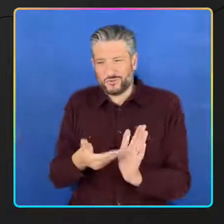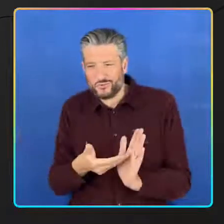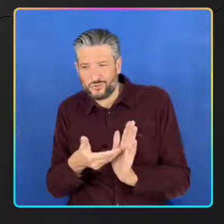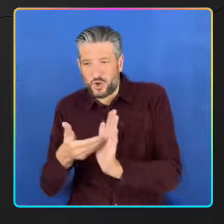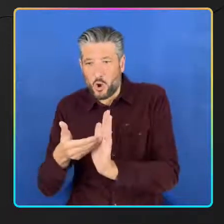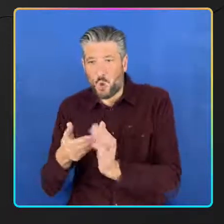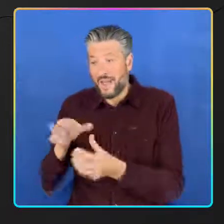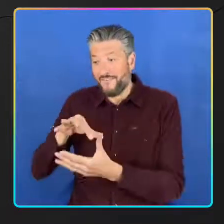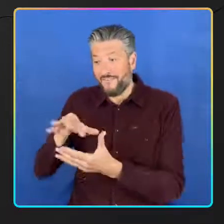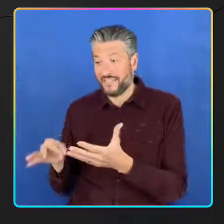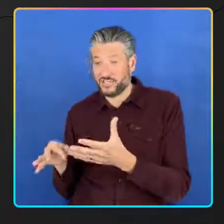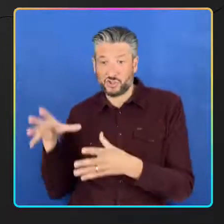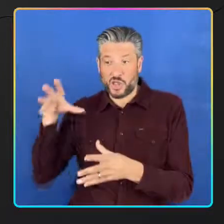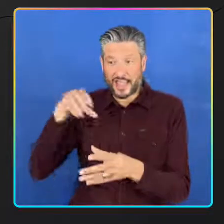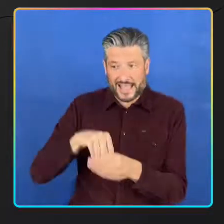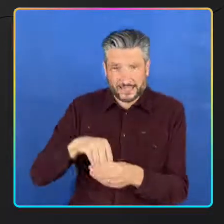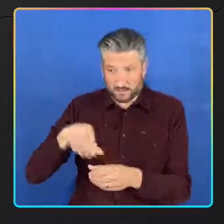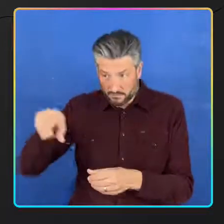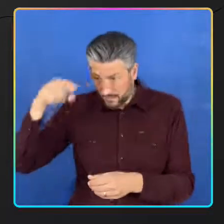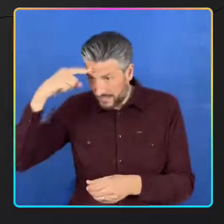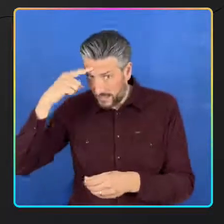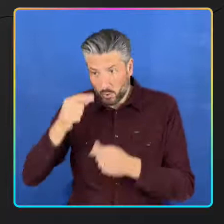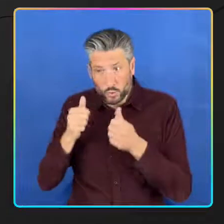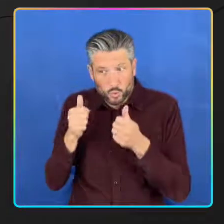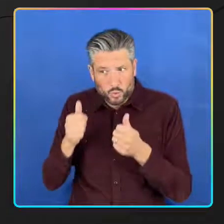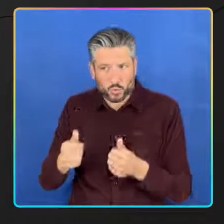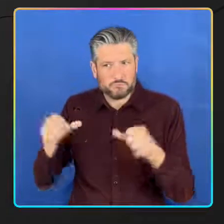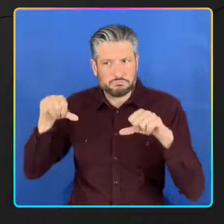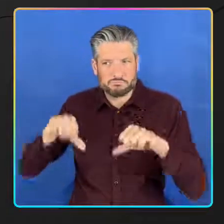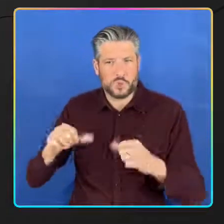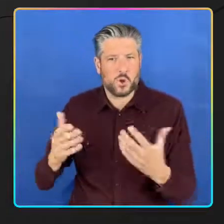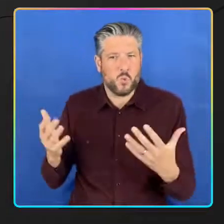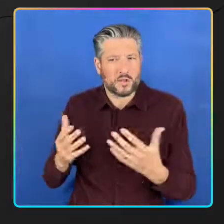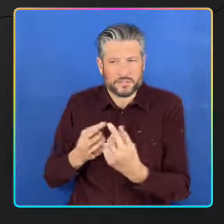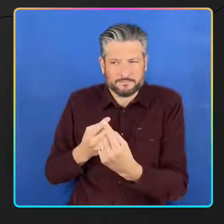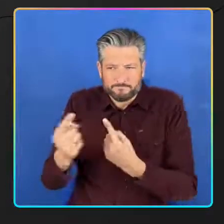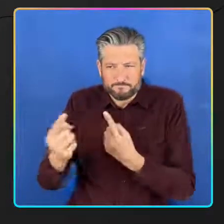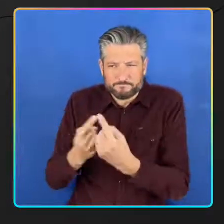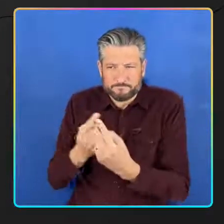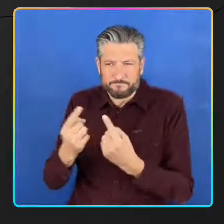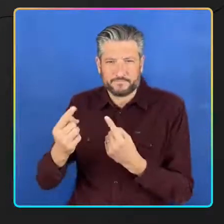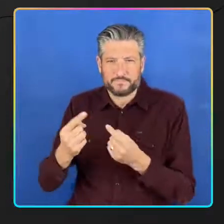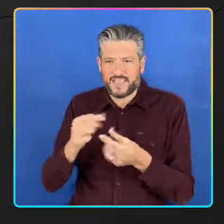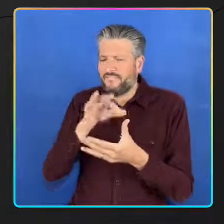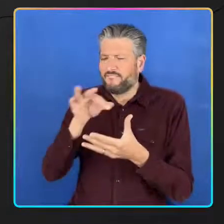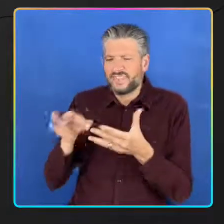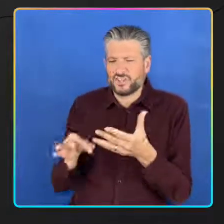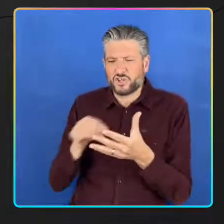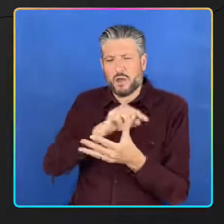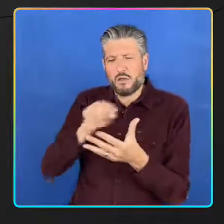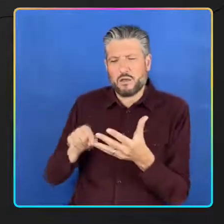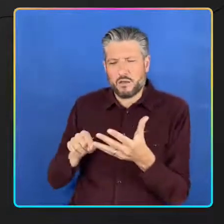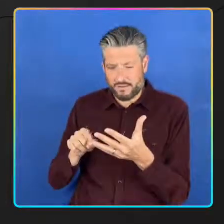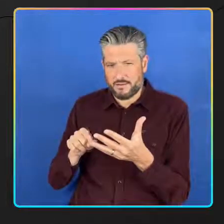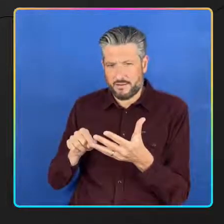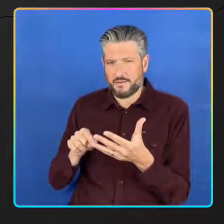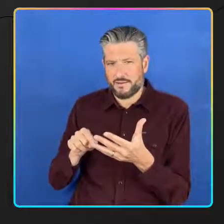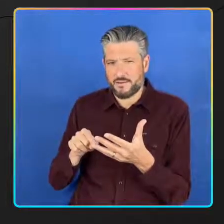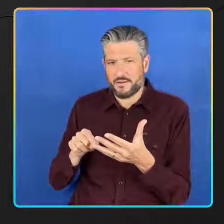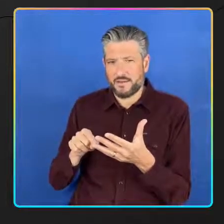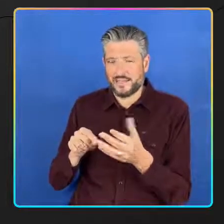features together that kind of try to use their features in a context similar to what the users would use